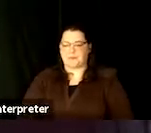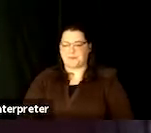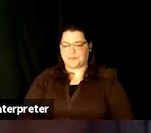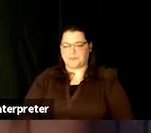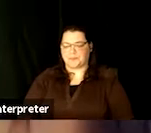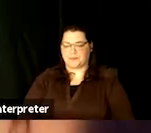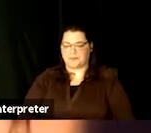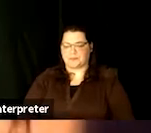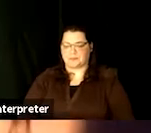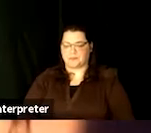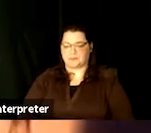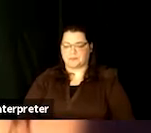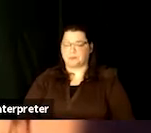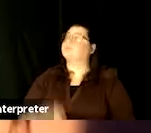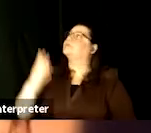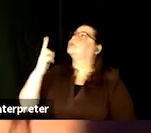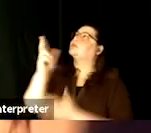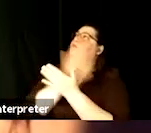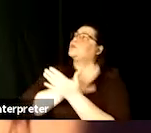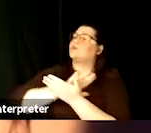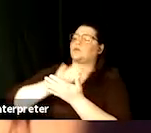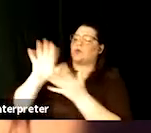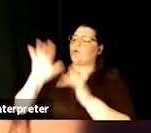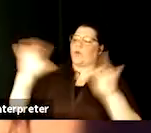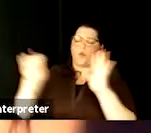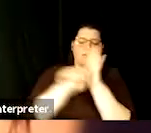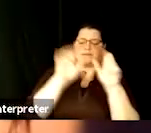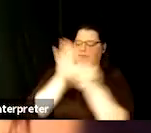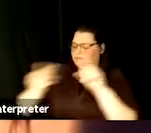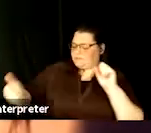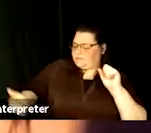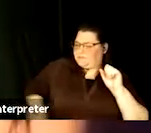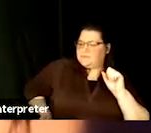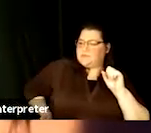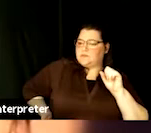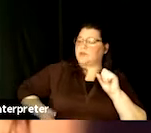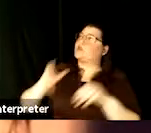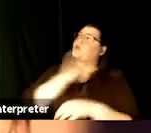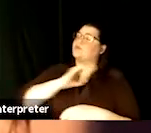Through his holy and glorious wounds, may Christ the Lord guard and preserve us.